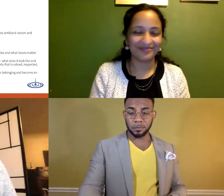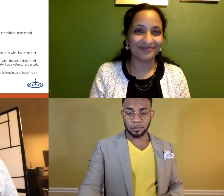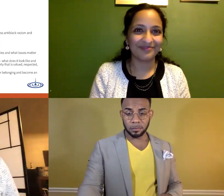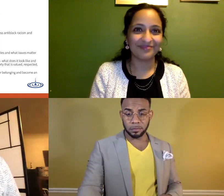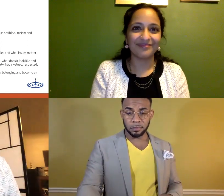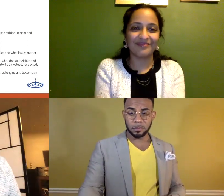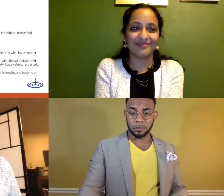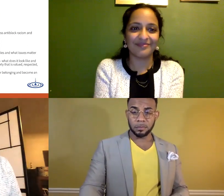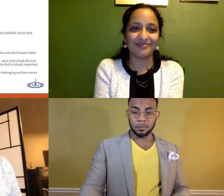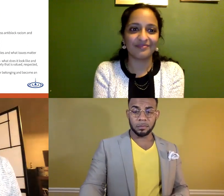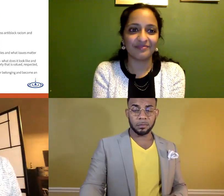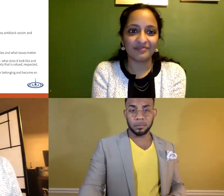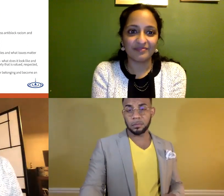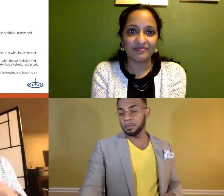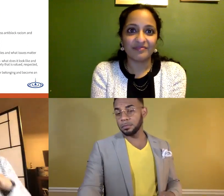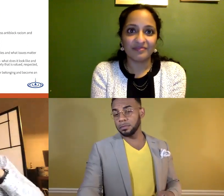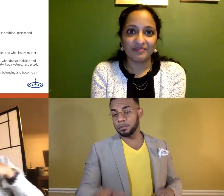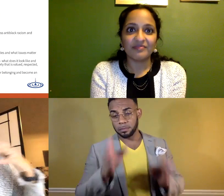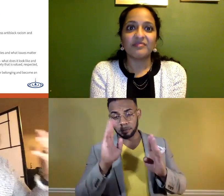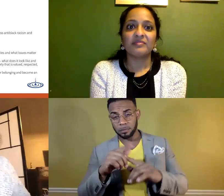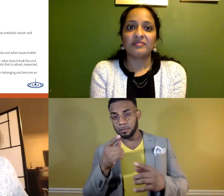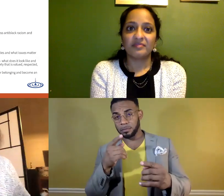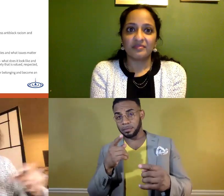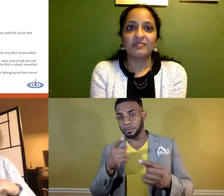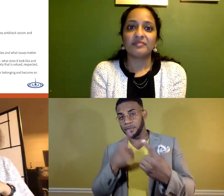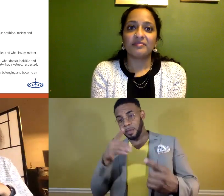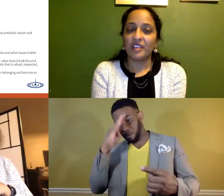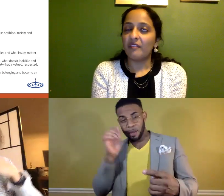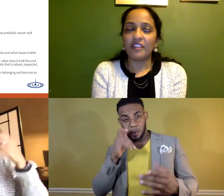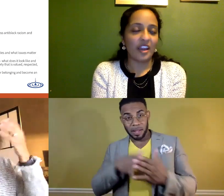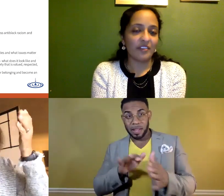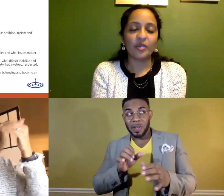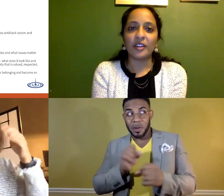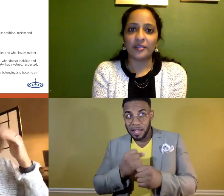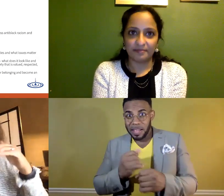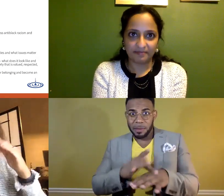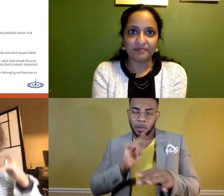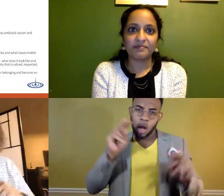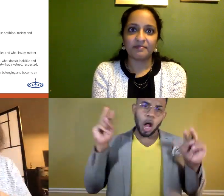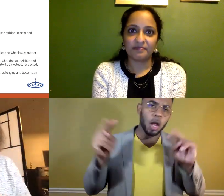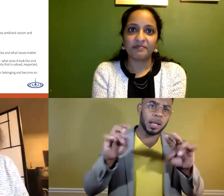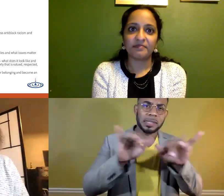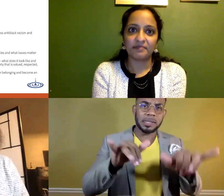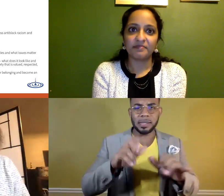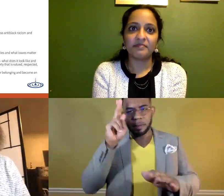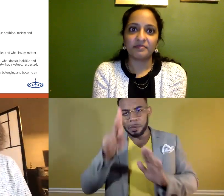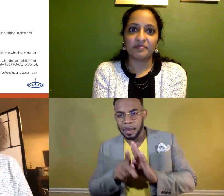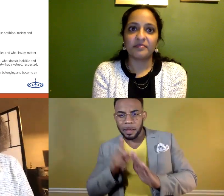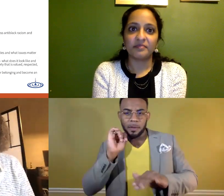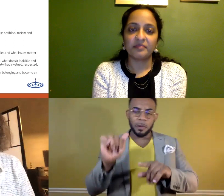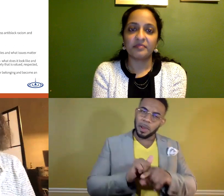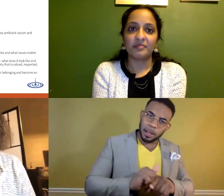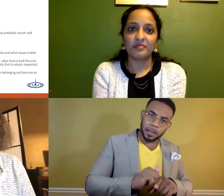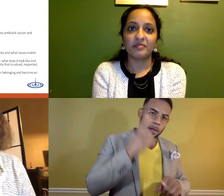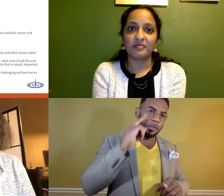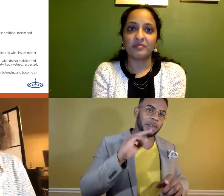The paying attention to anti-Black racism creates space. Like, it is, when we look at the systems and policies and practices